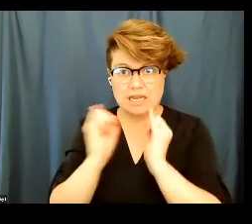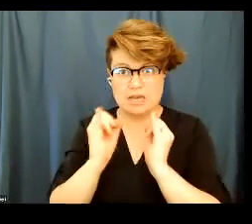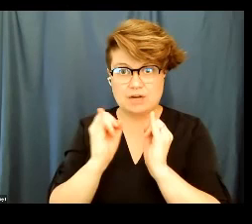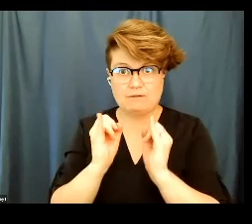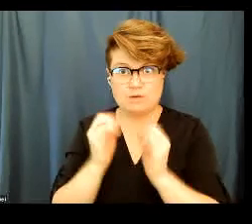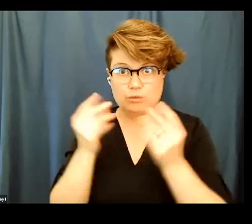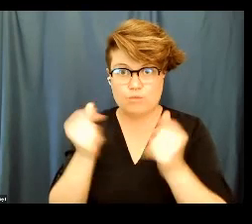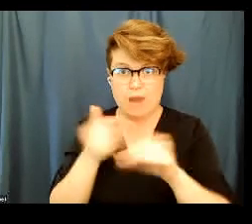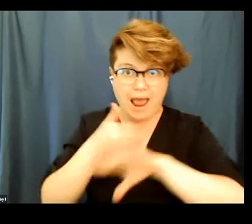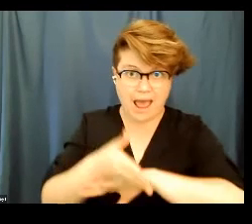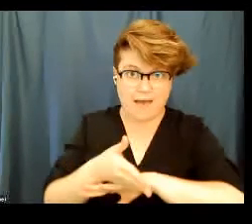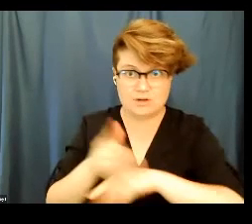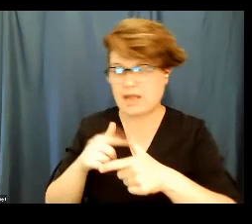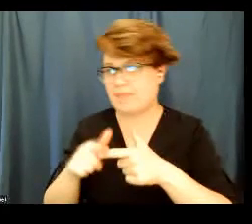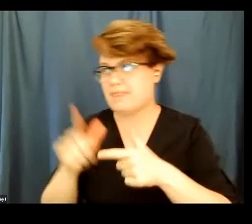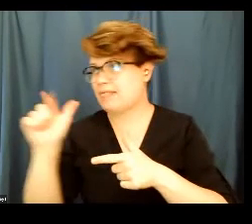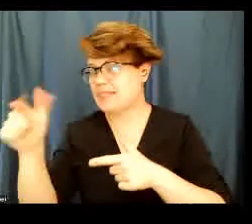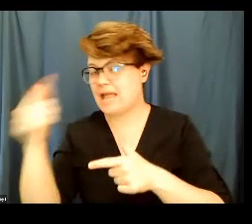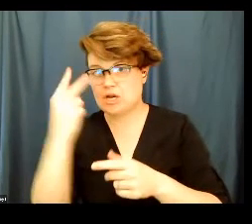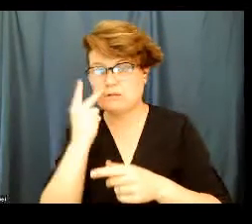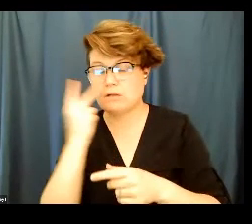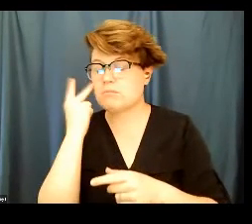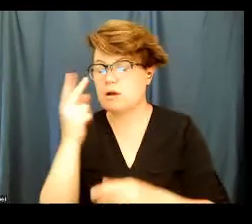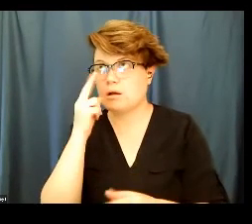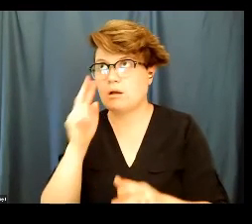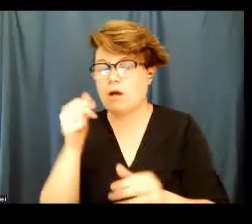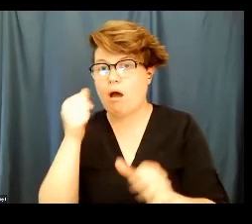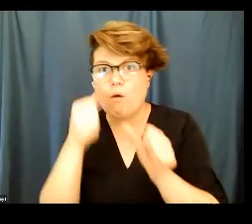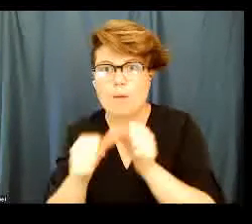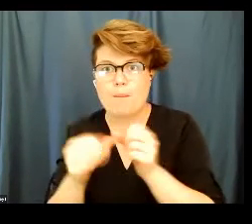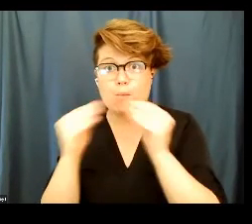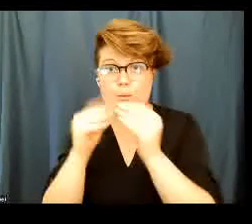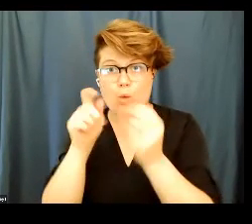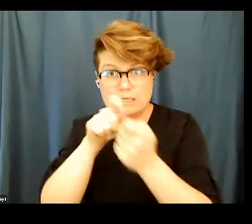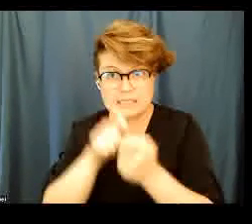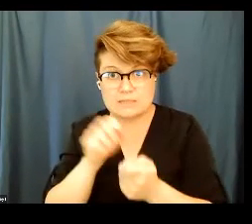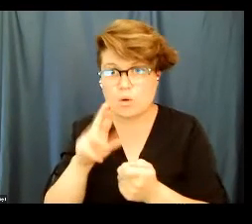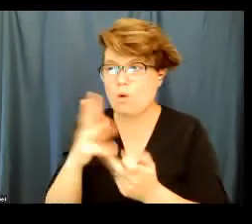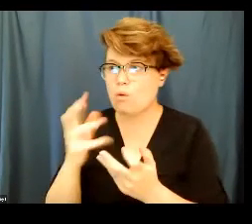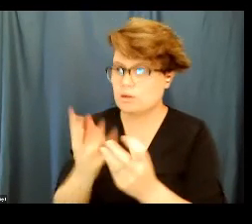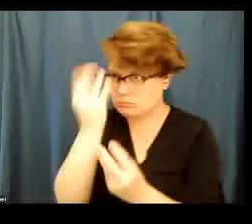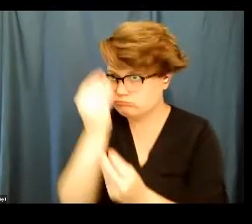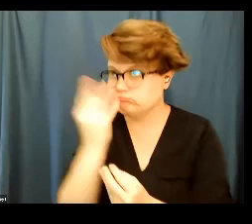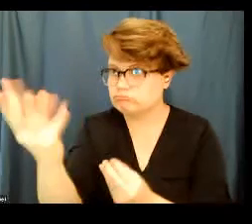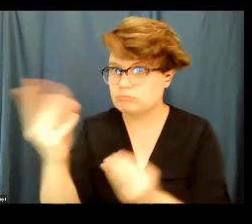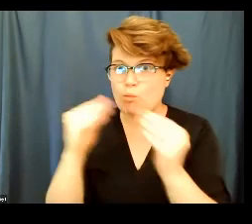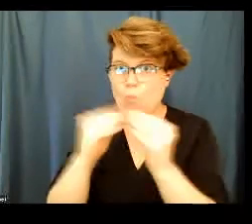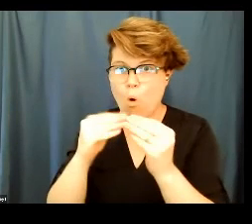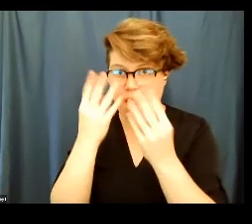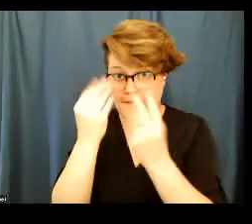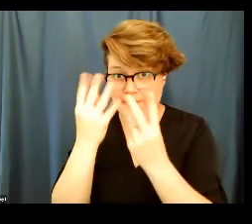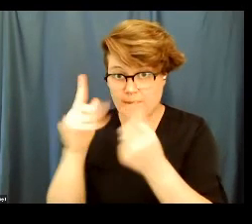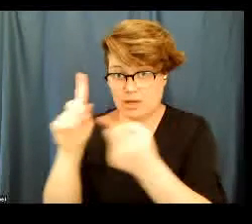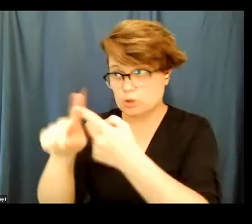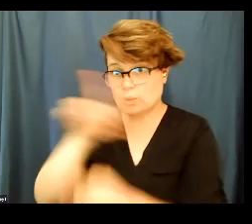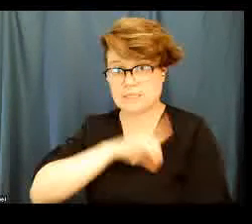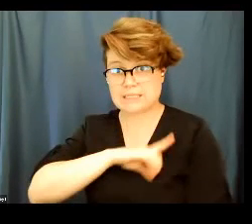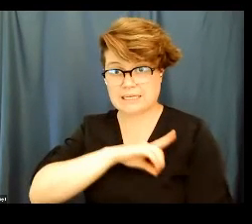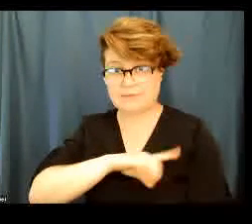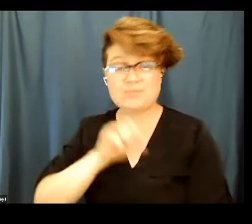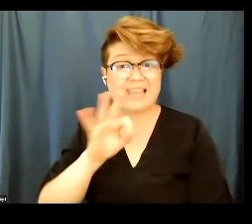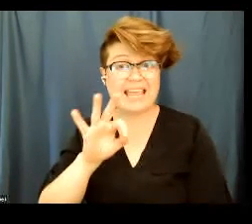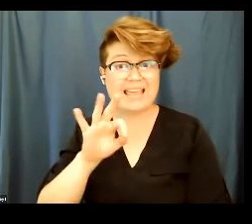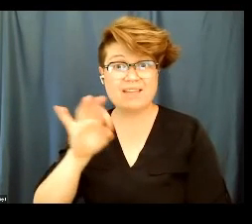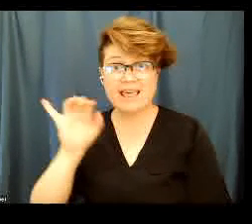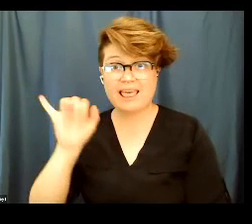remember more details or they want to follow up with more information, if that case then goes to